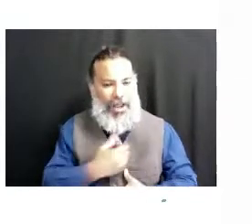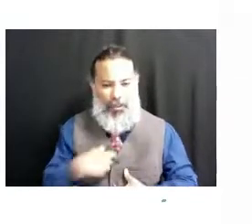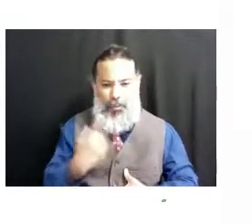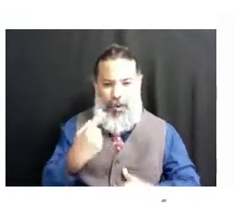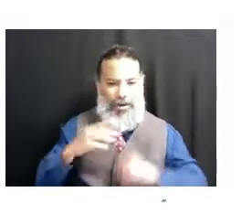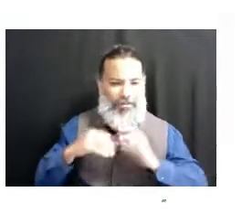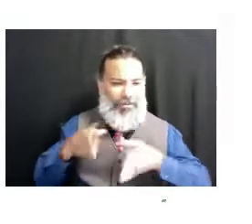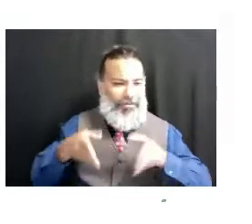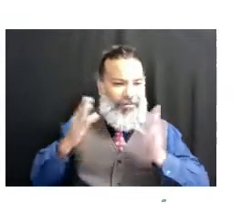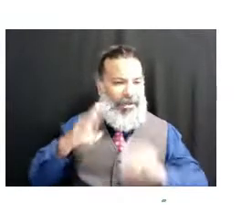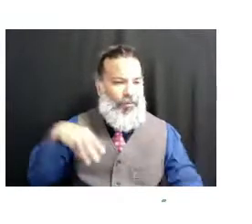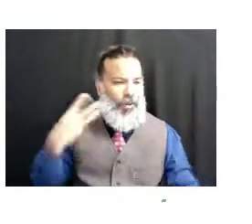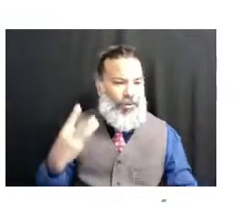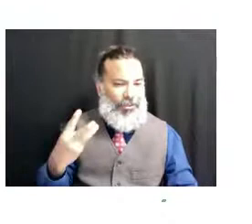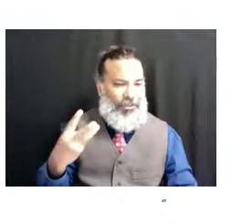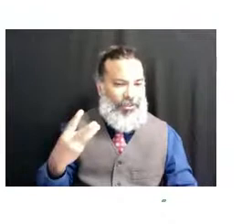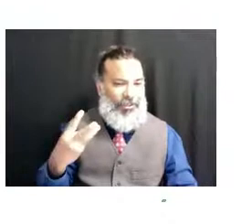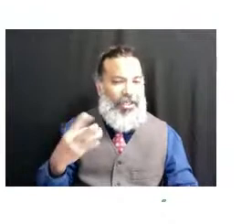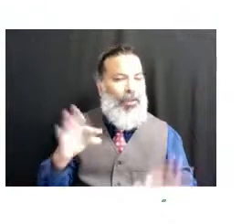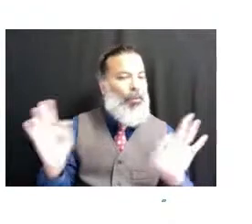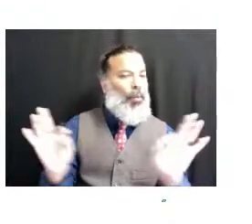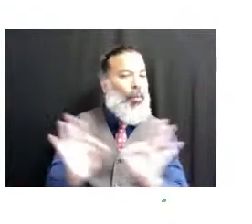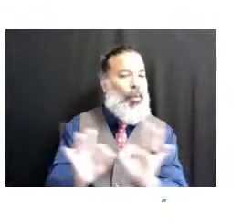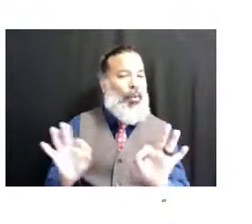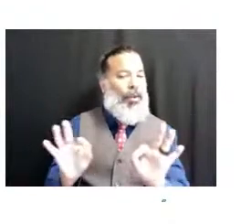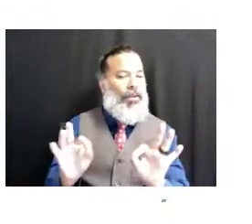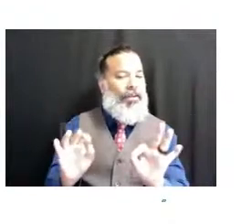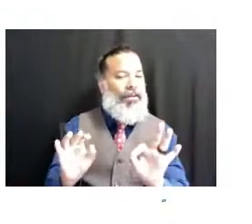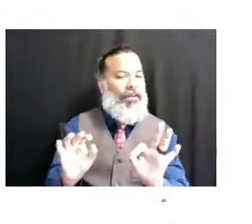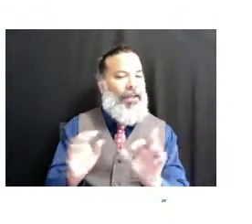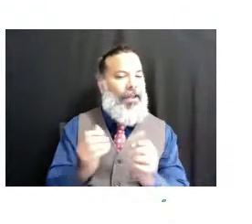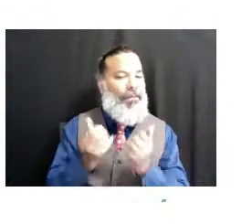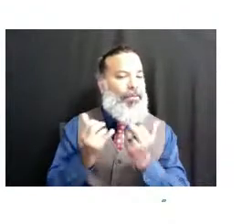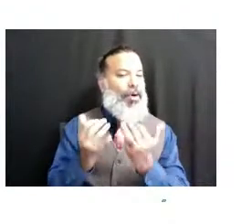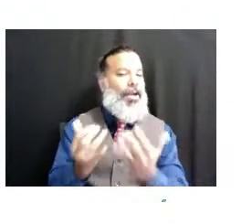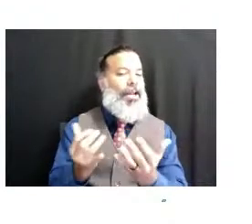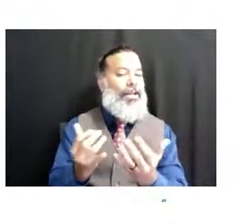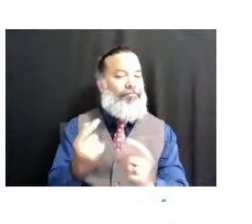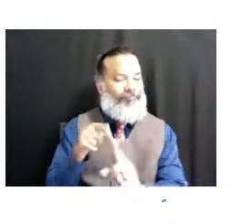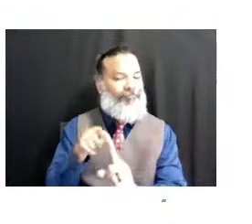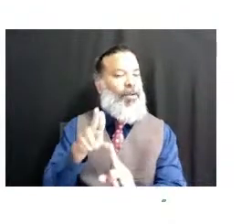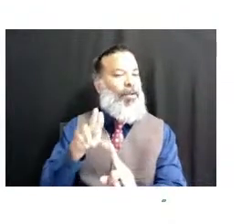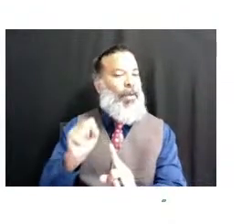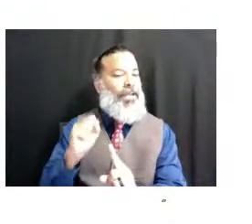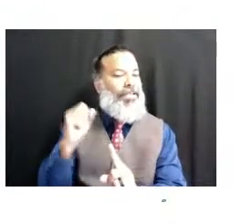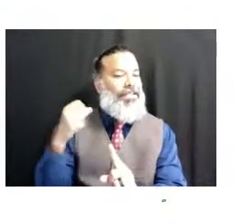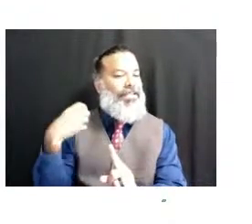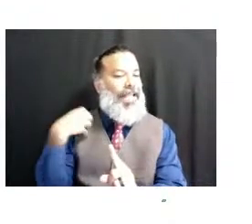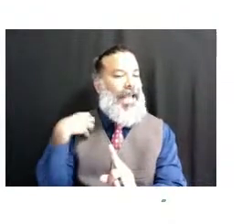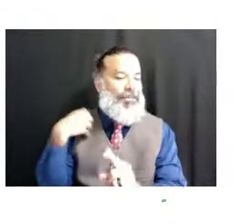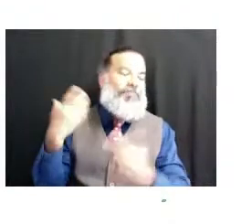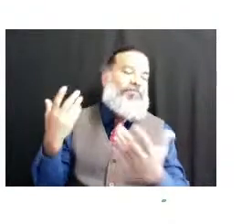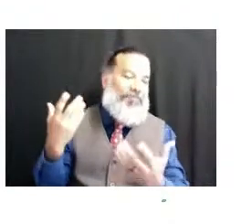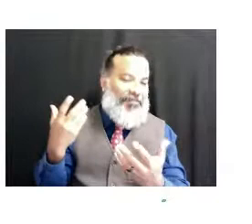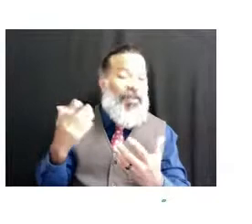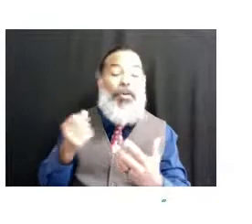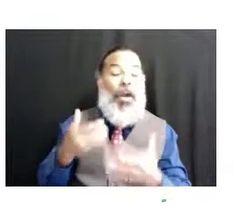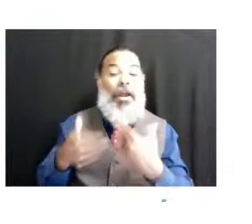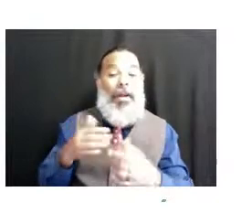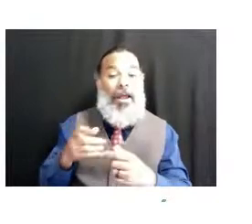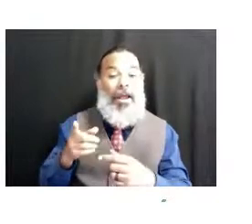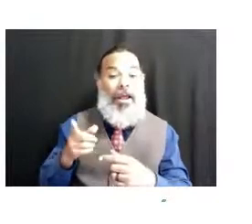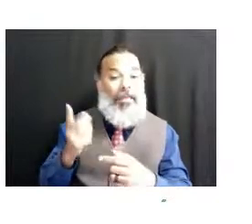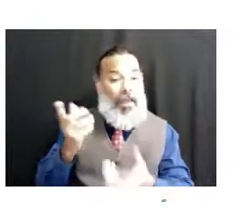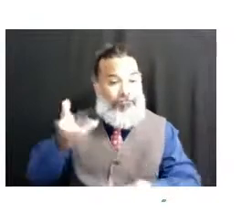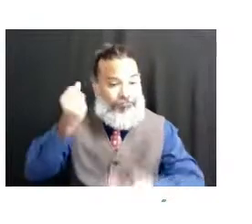in Washington that was worth burning, and that was the U.S. Capitol. In any case, they took